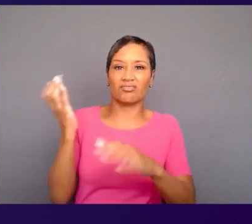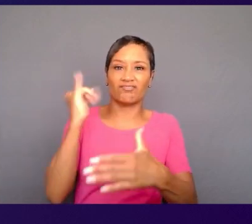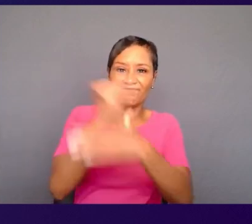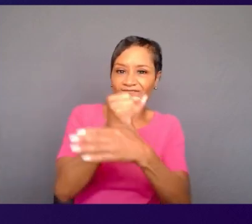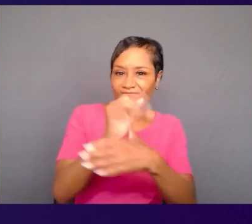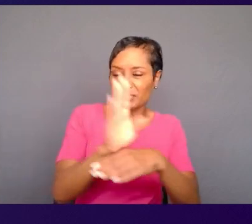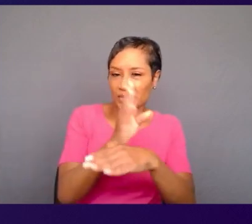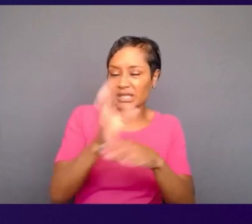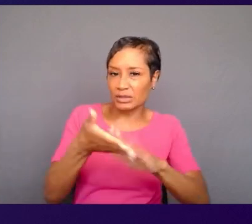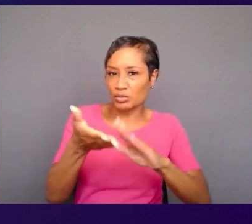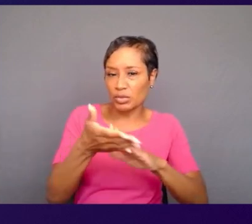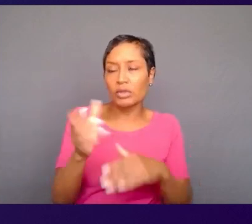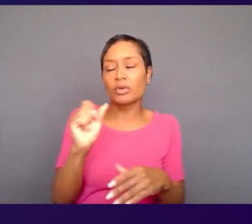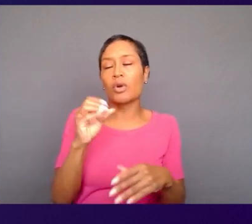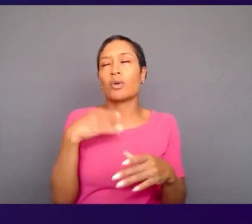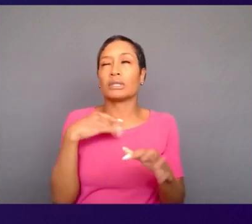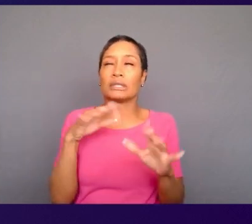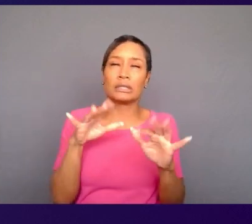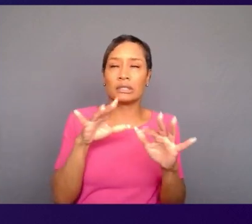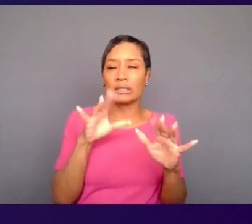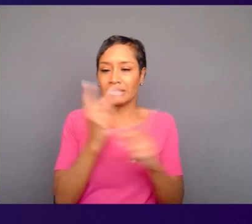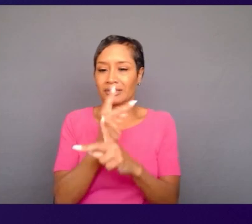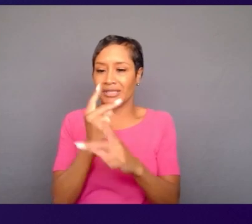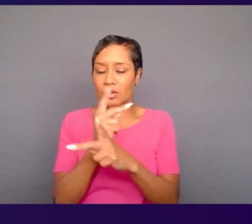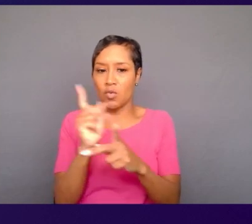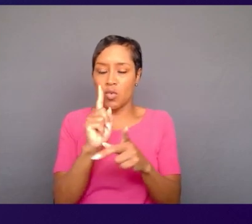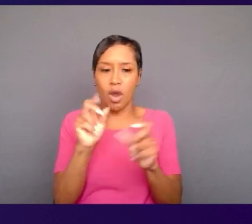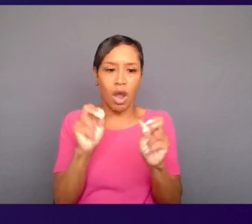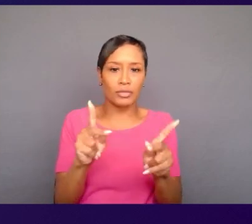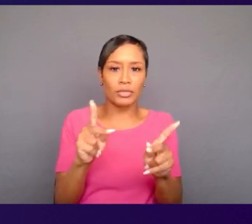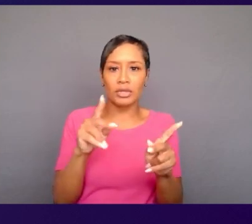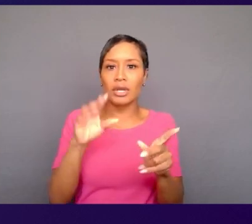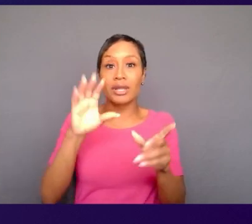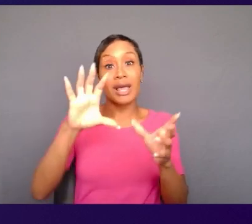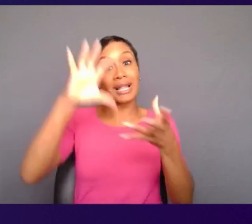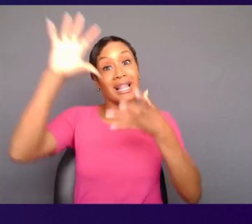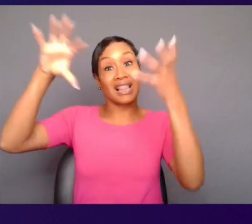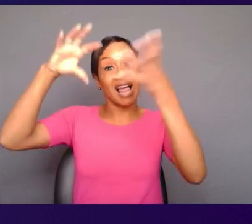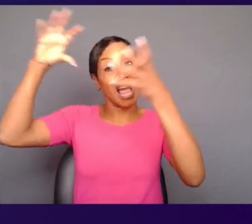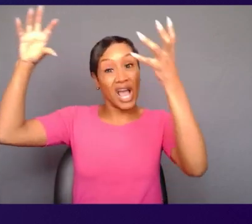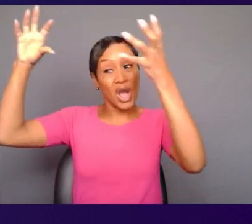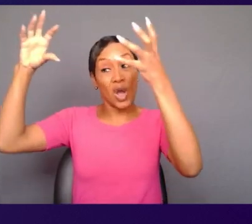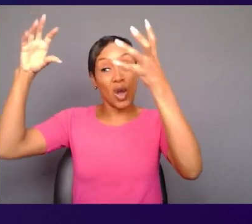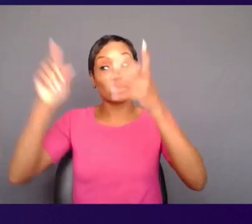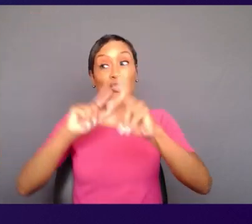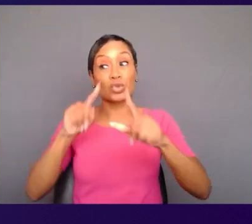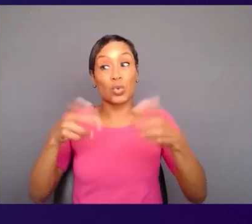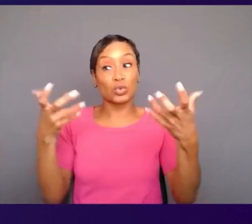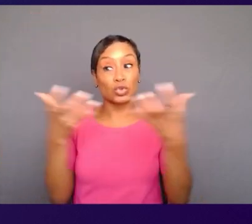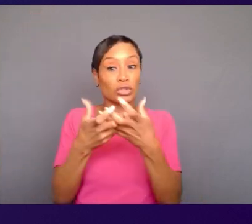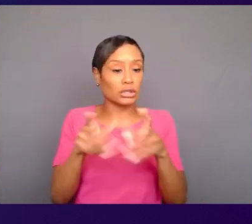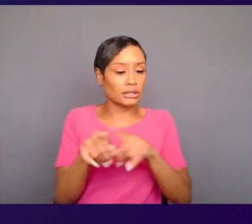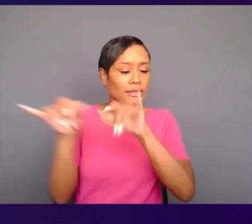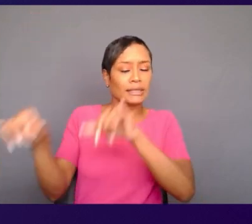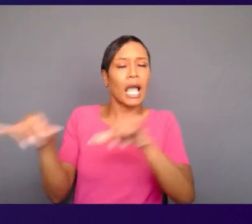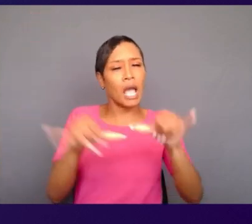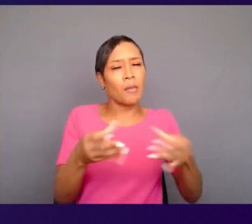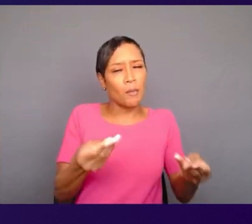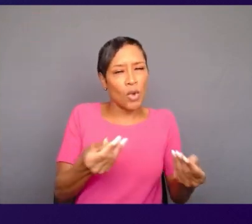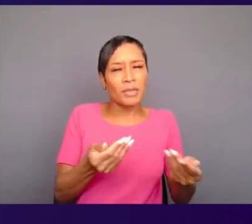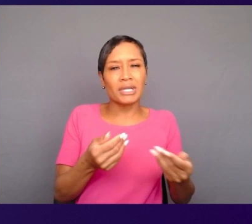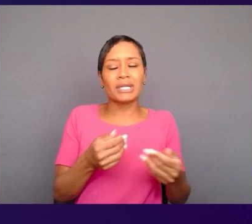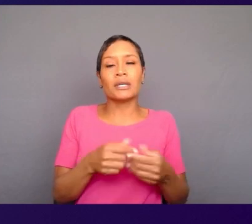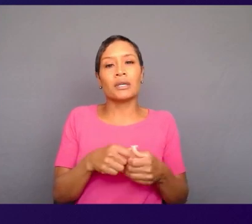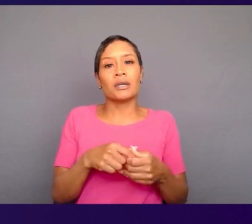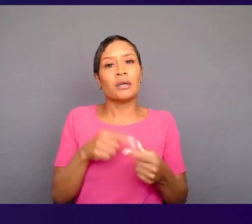was identify those opportunities where we could find cloud solutions that were exactly the same as what we were providing on-prem. And that was a little bit difficult